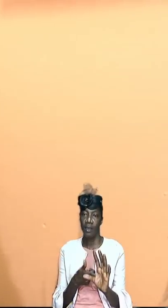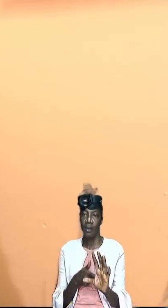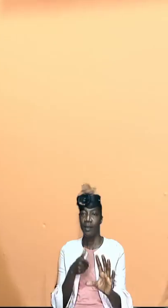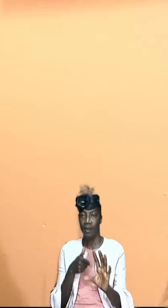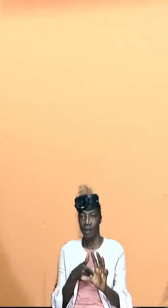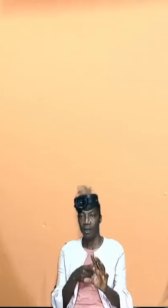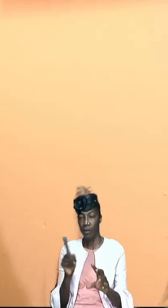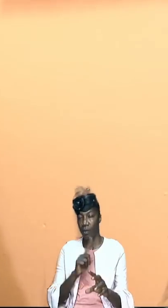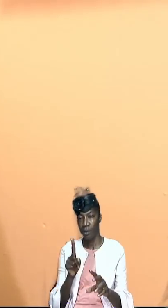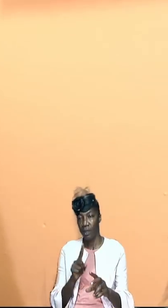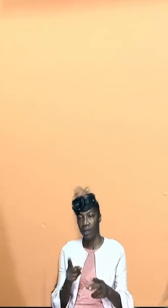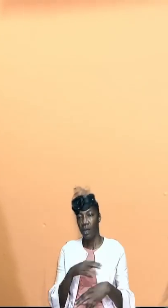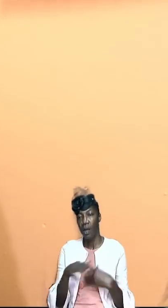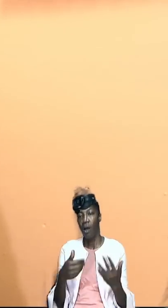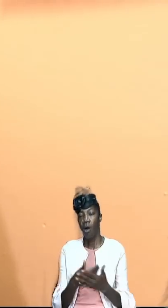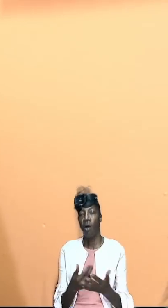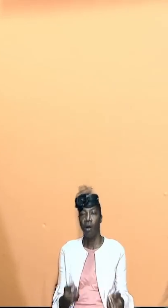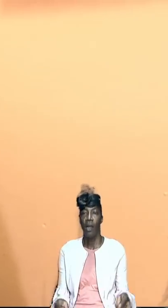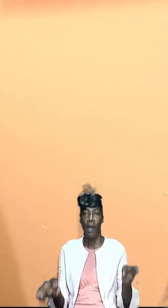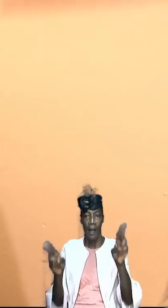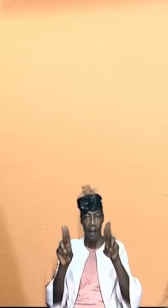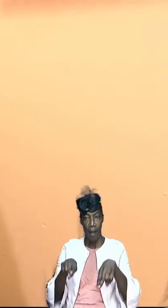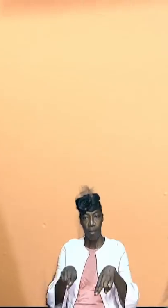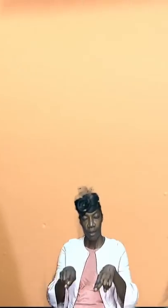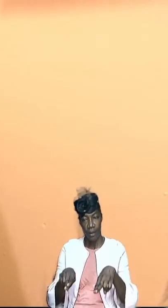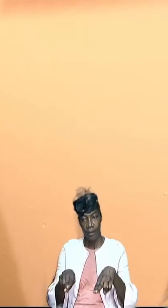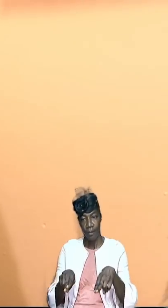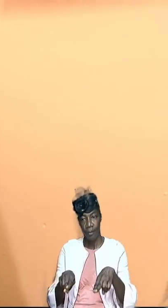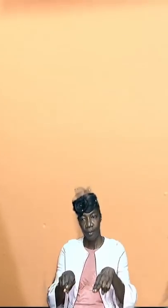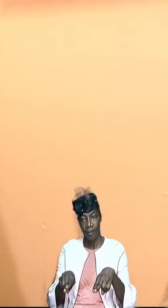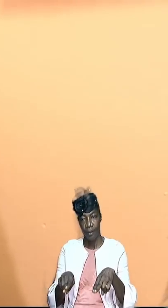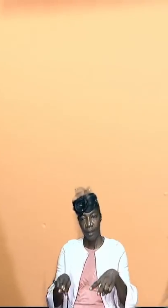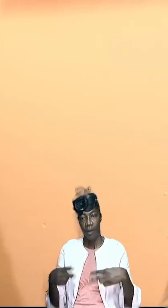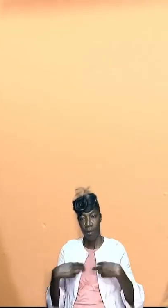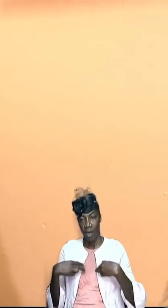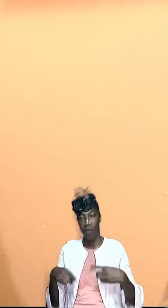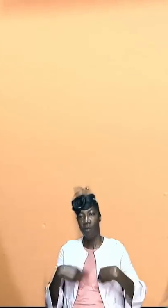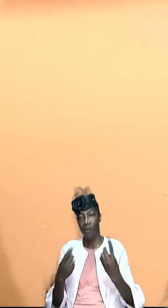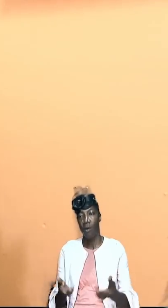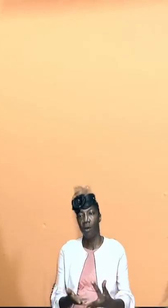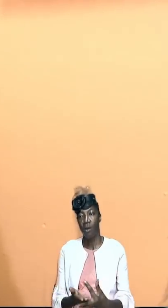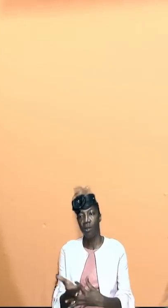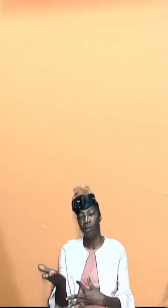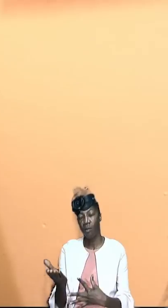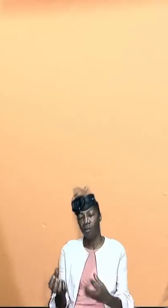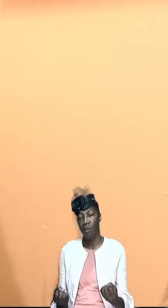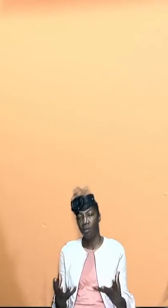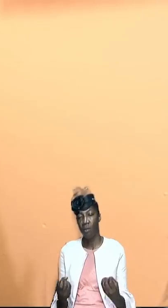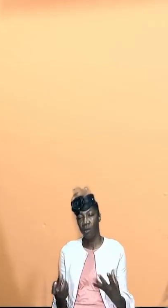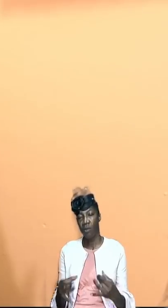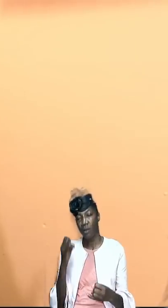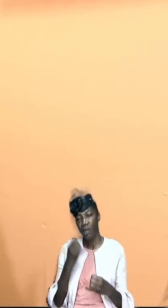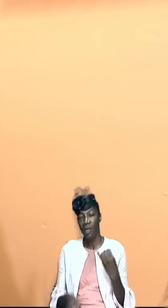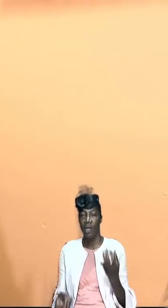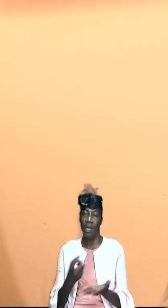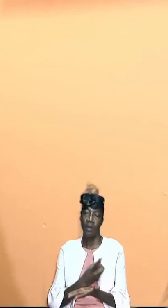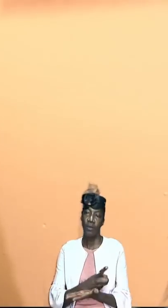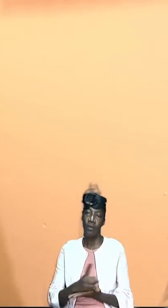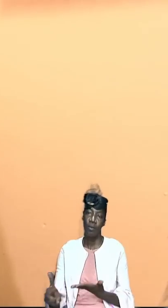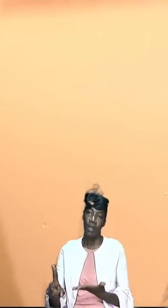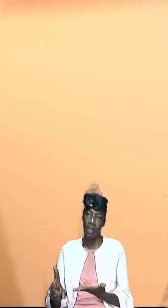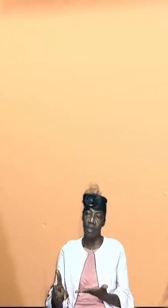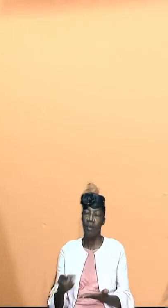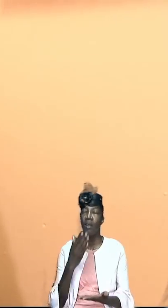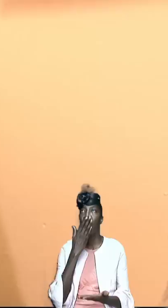origins, where it all happened. And we have gone through quite a bit over the last couple of weeks. We give